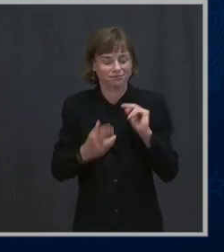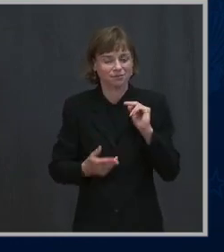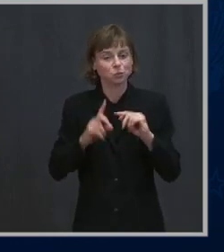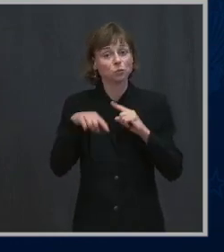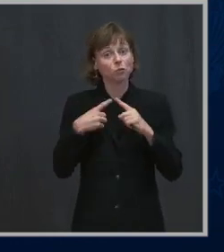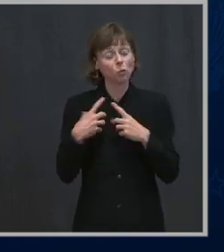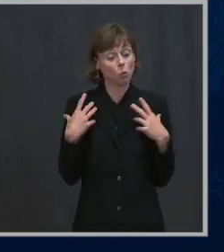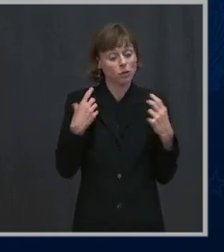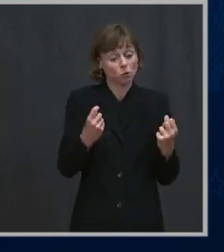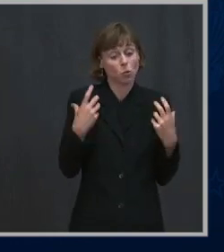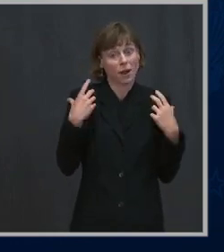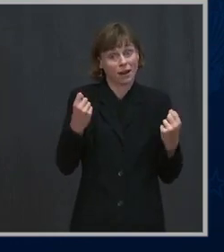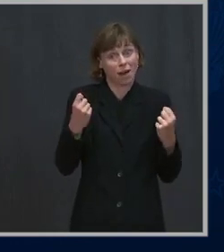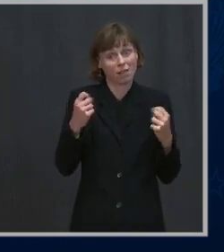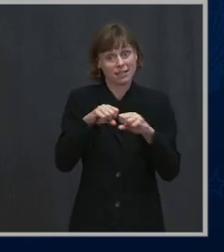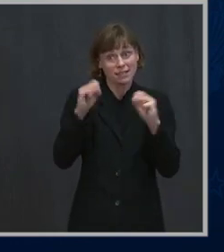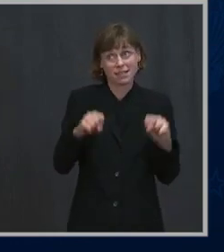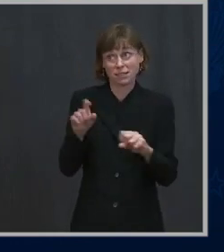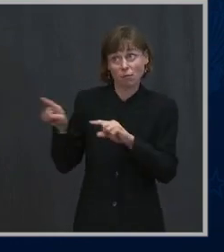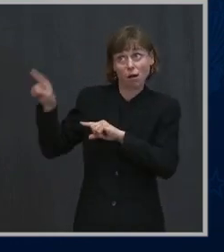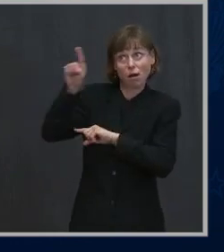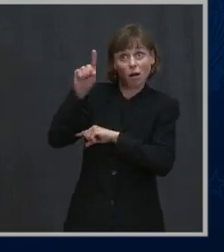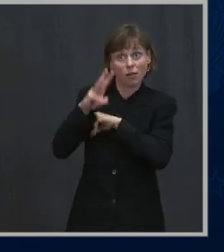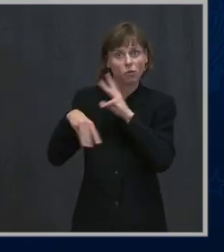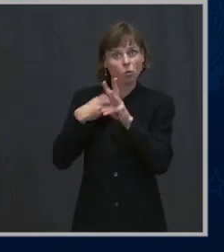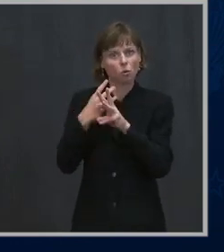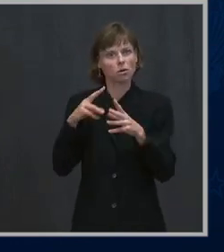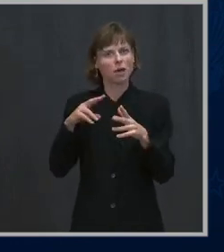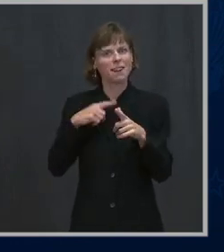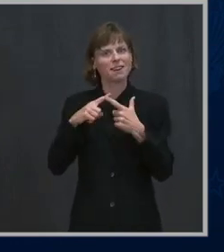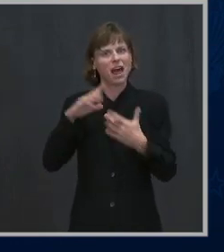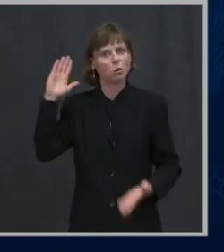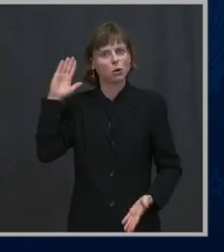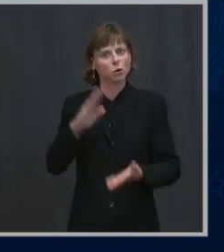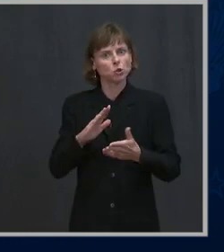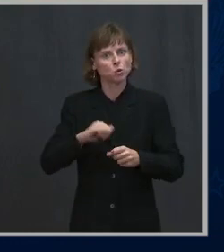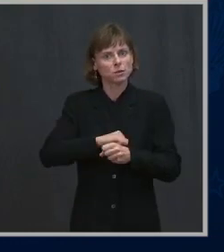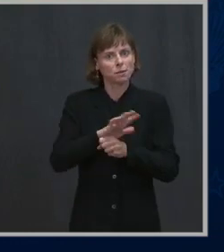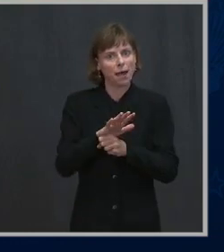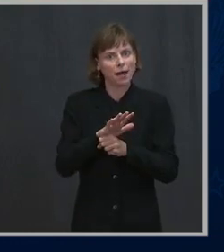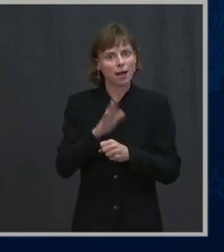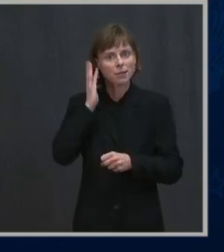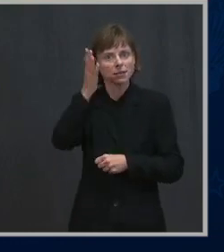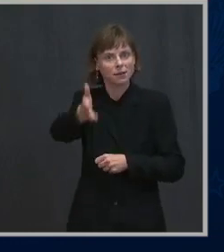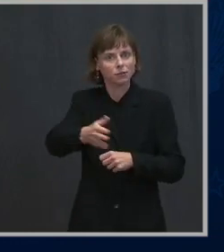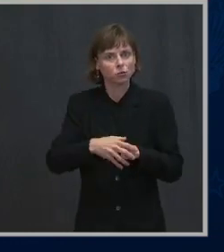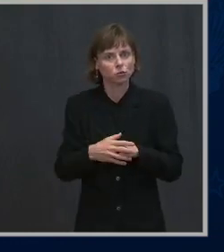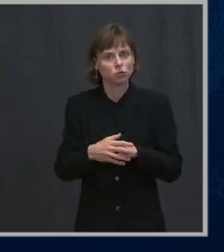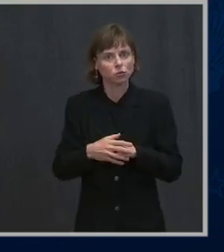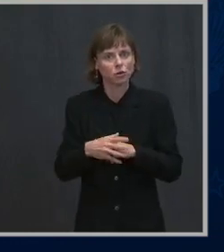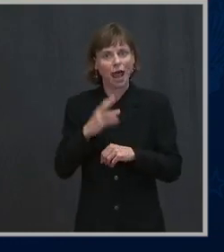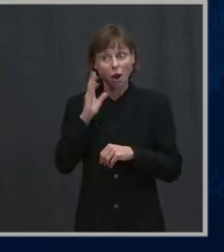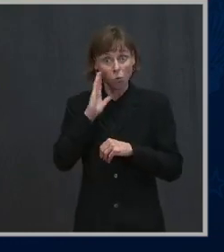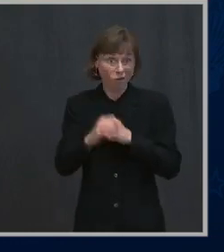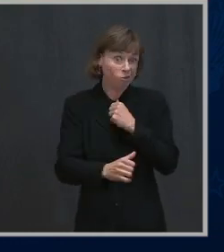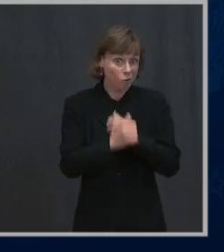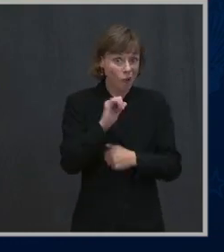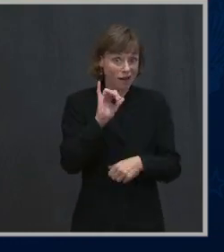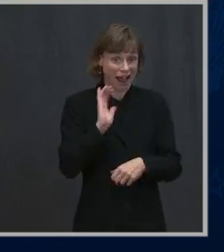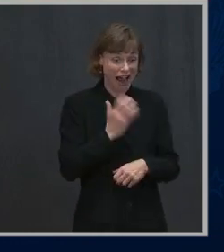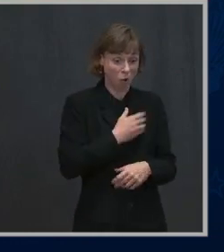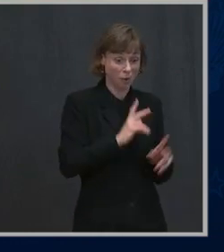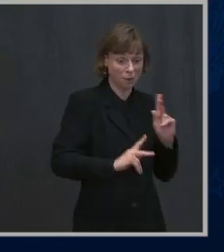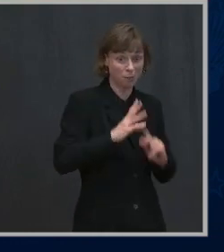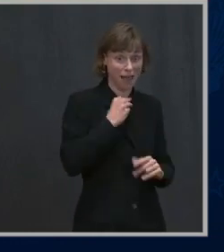far regions of the world we reduce the risk of future pandemics that can threaten our people on our economy when we defend